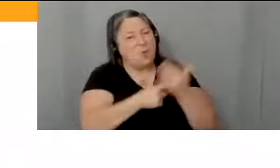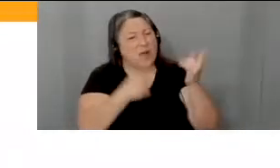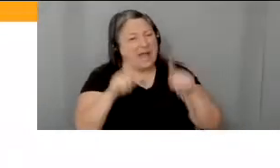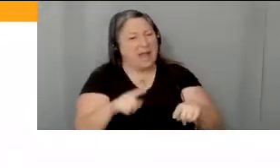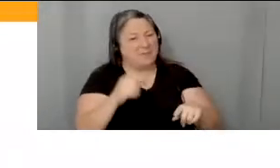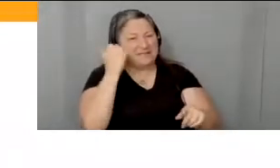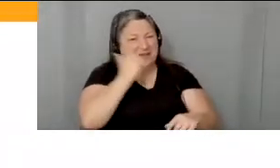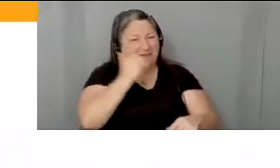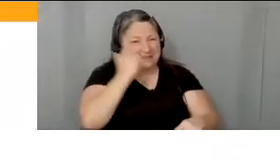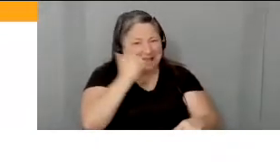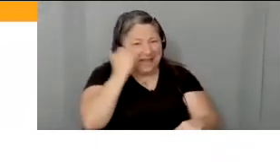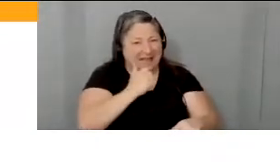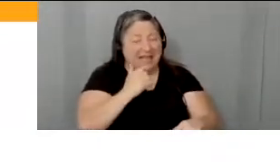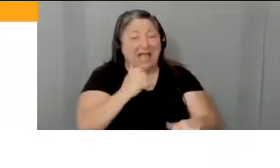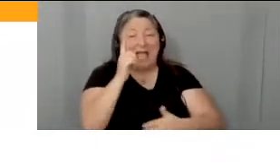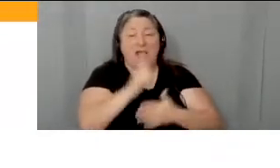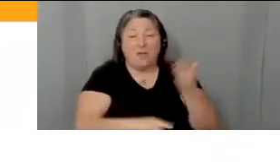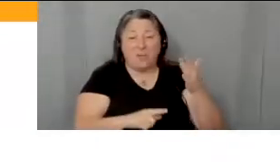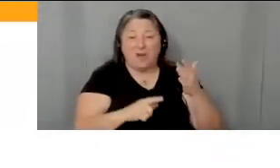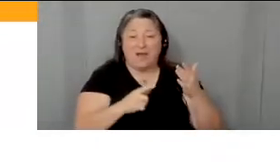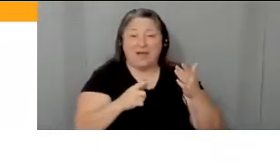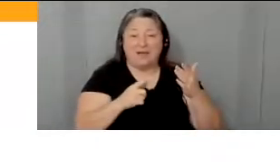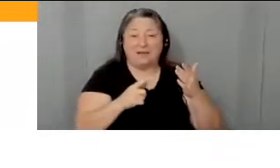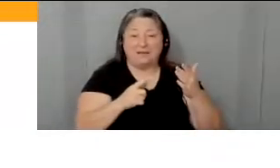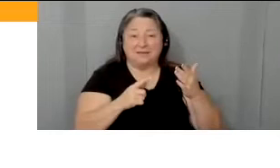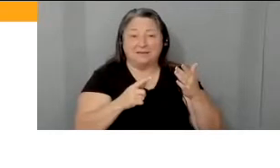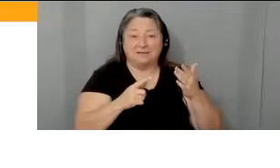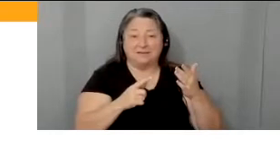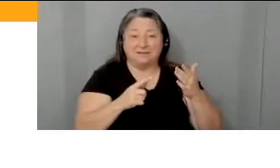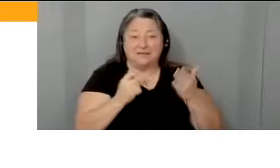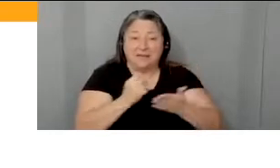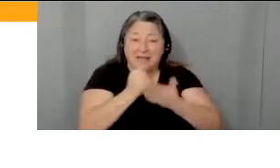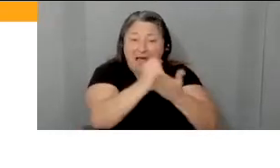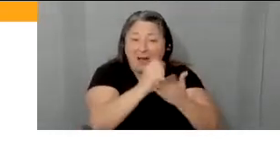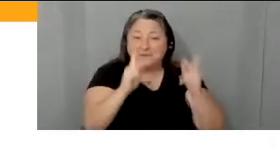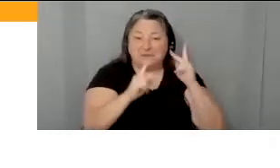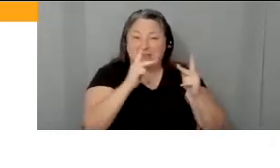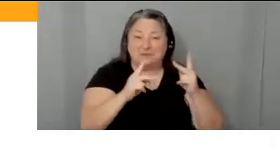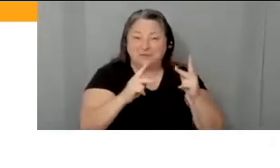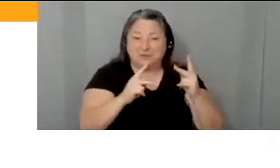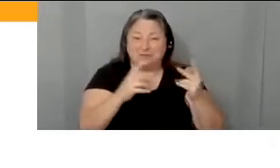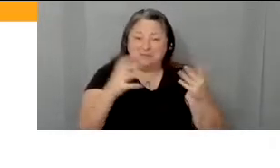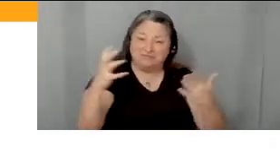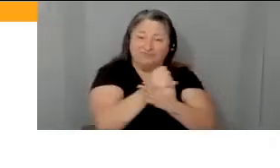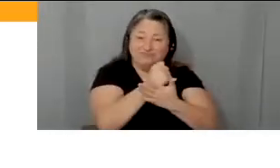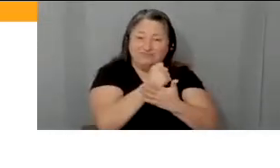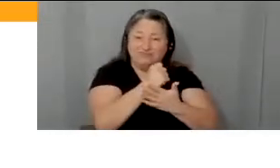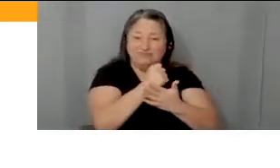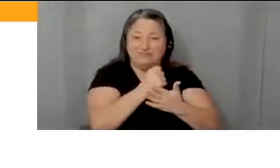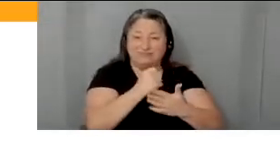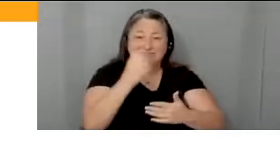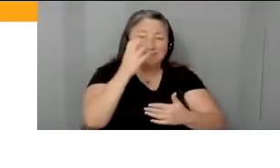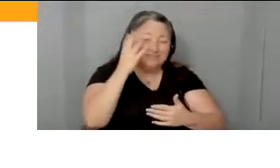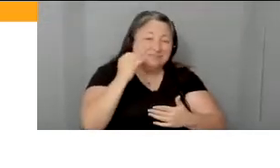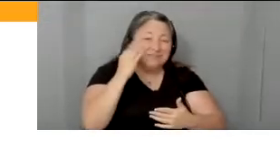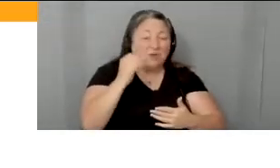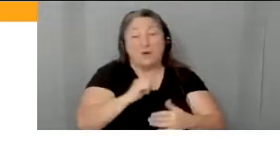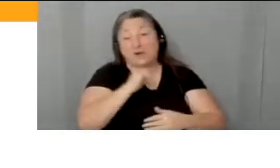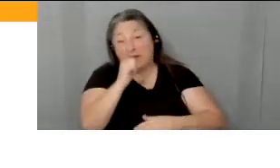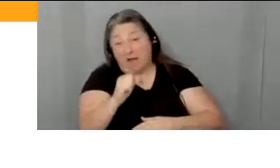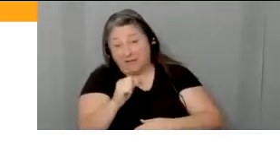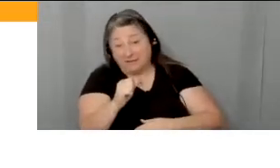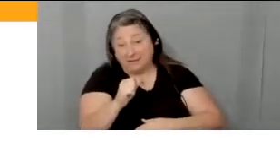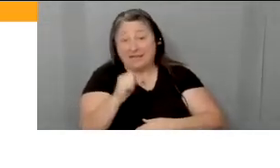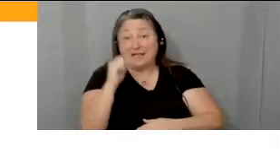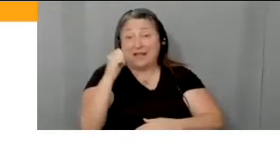day-to-day and what enables people to maximize their potential or not. And that for us really is what is